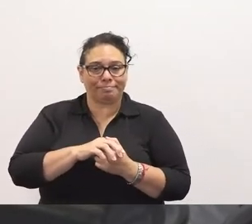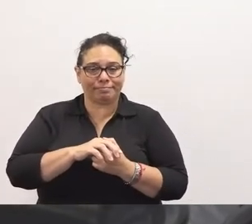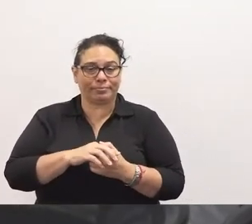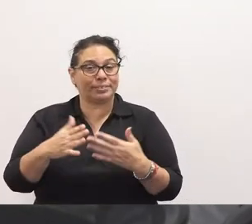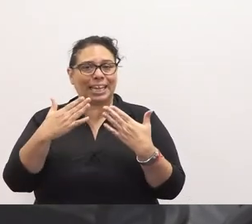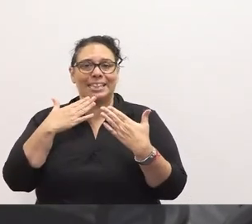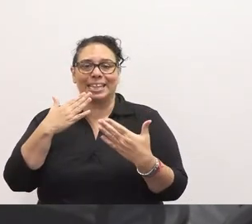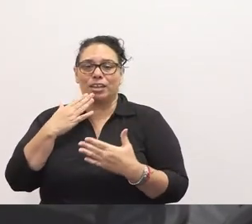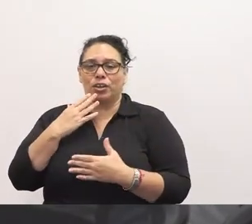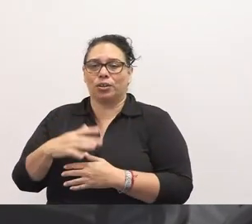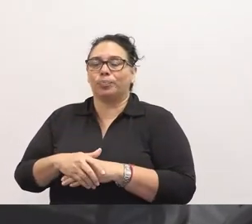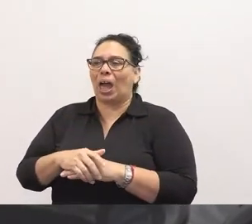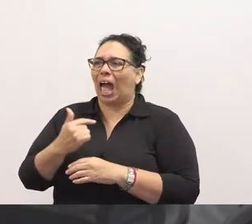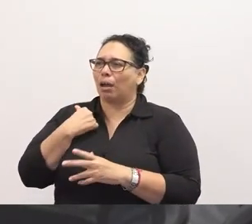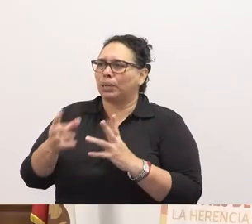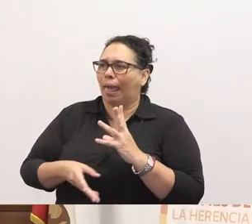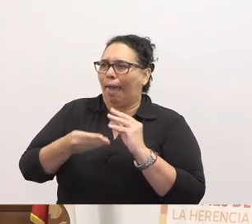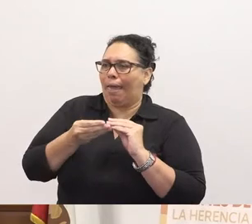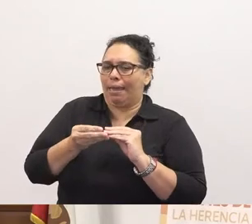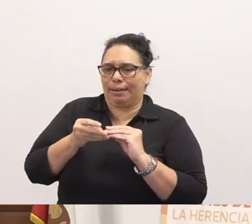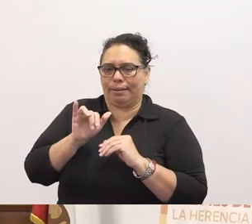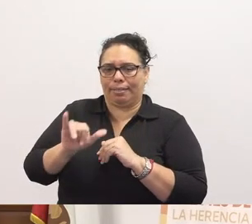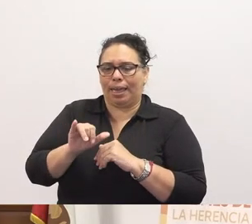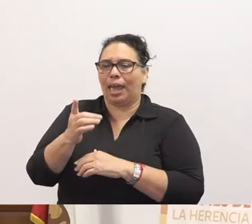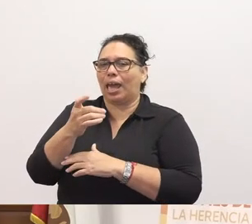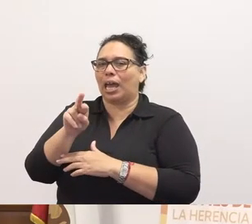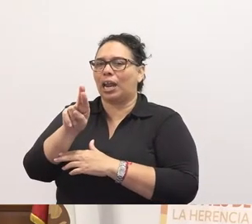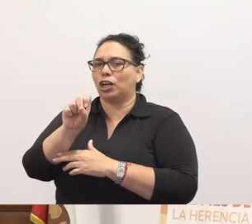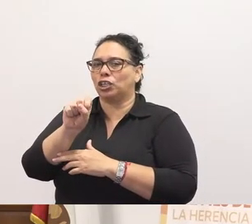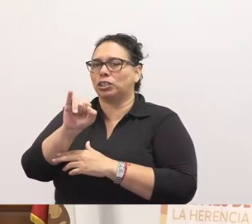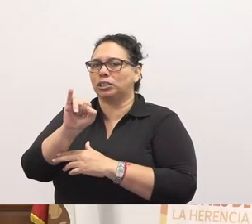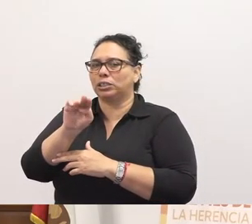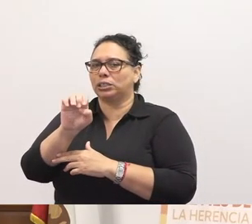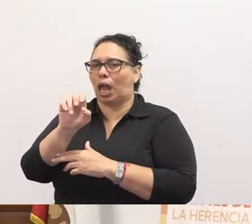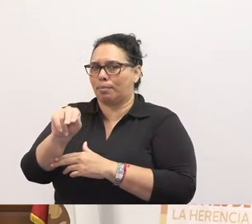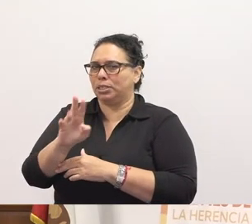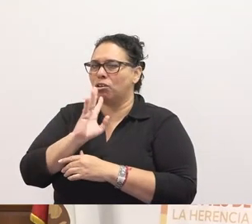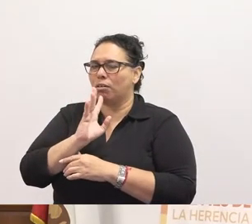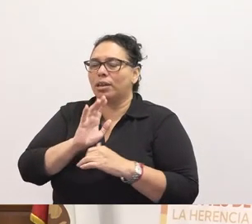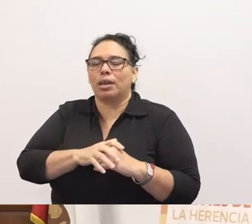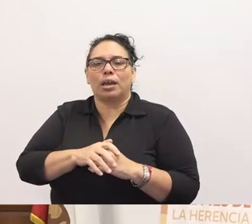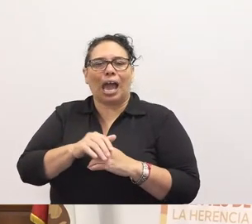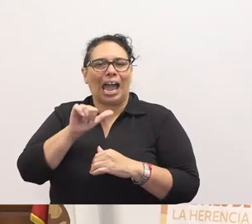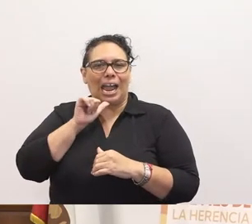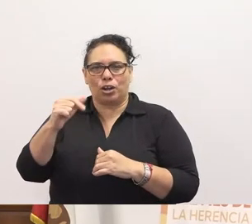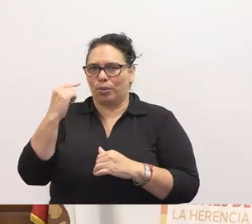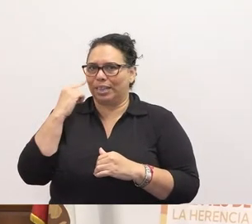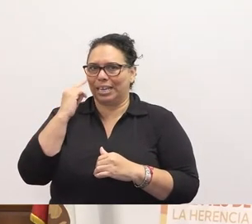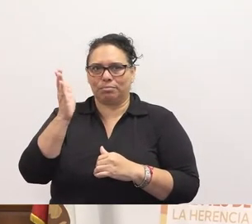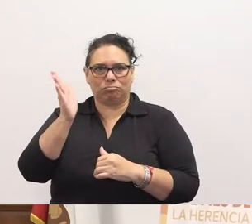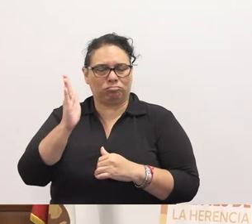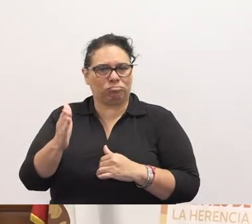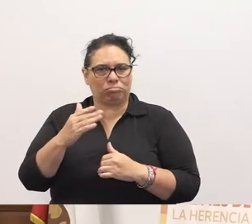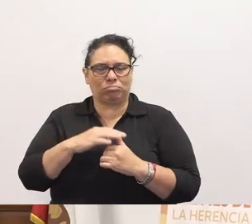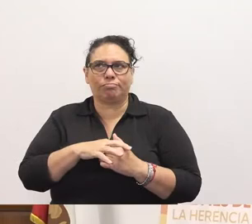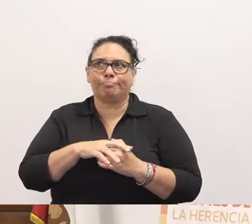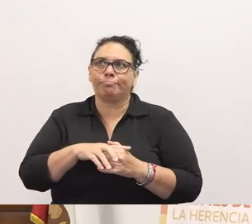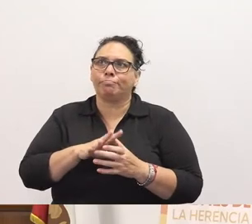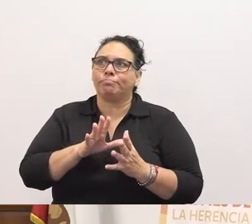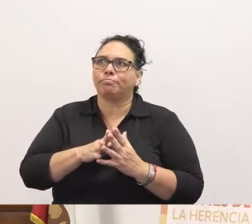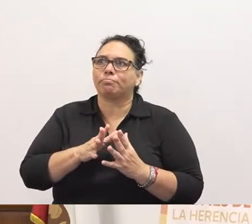thank you. I mean, I would just add to that. I think we have presented, and I don't think we've presented as far as we need to do a better job of